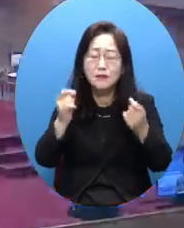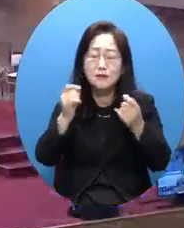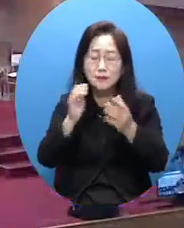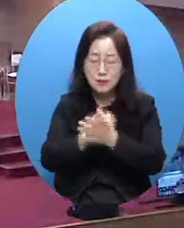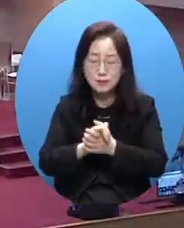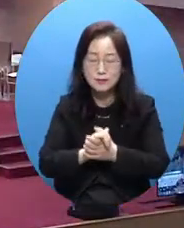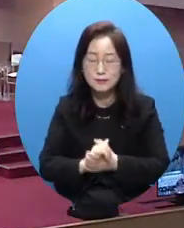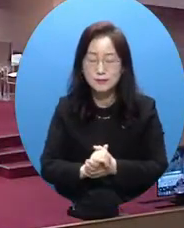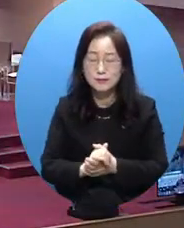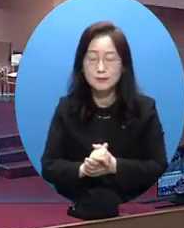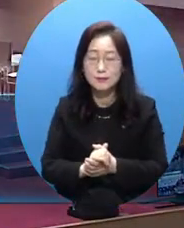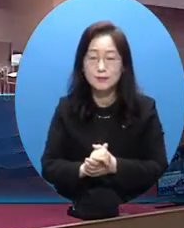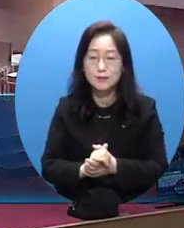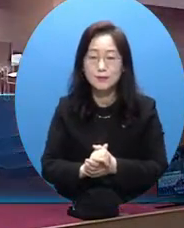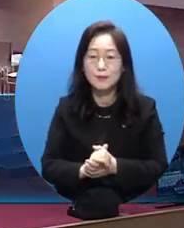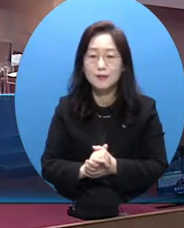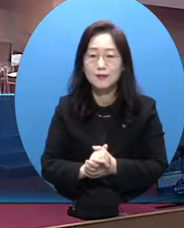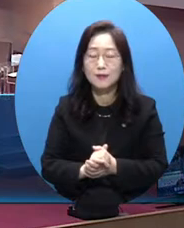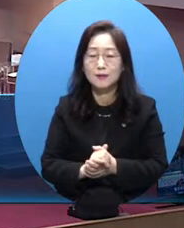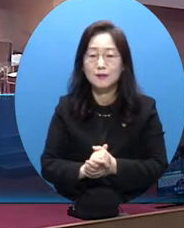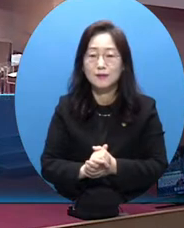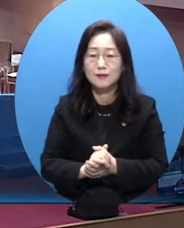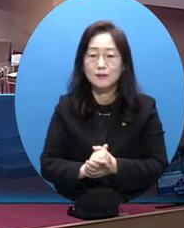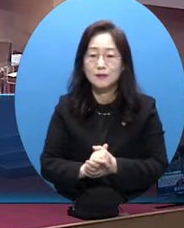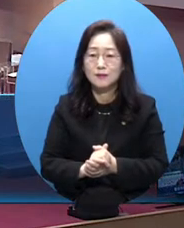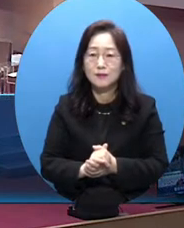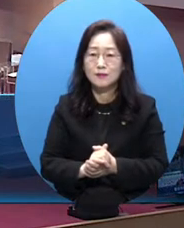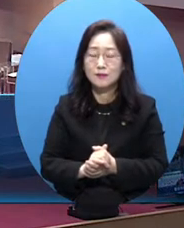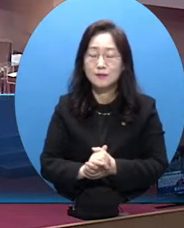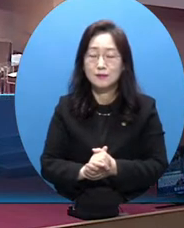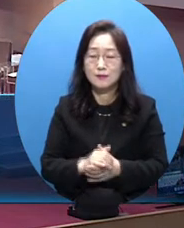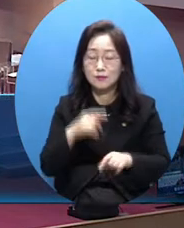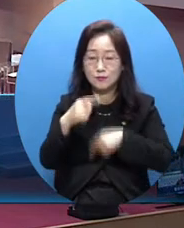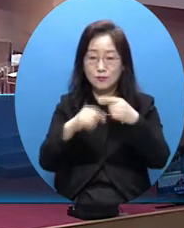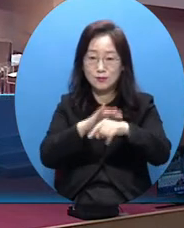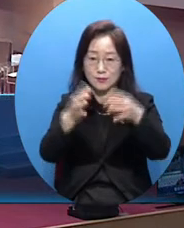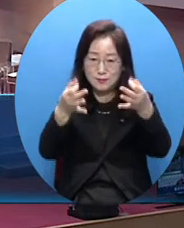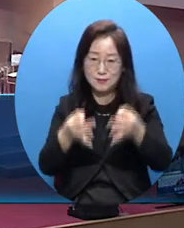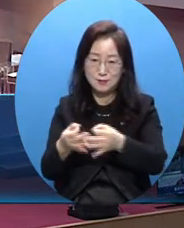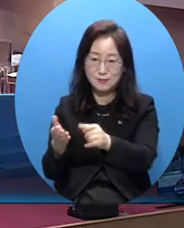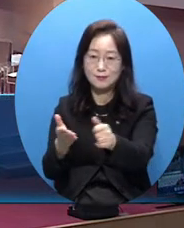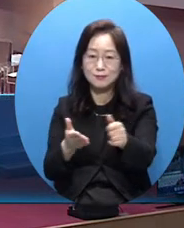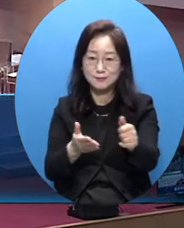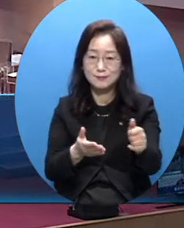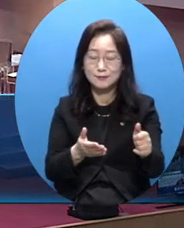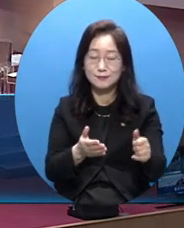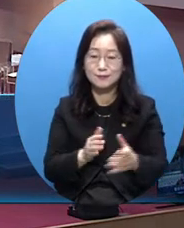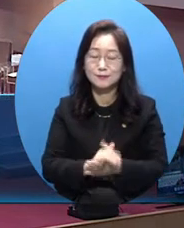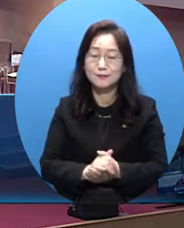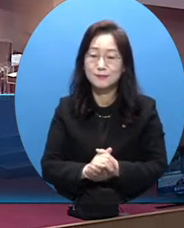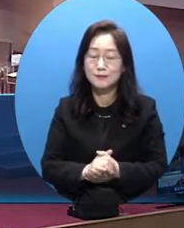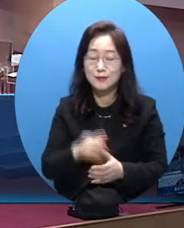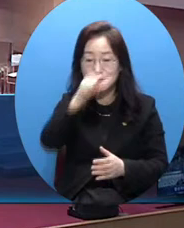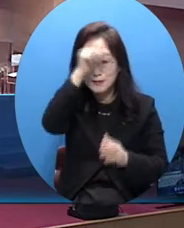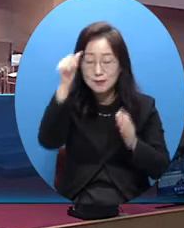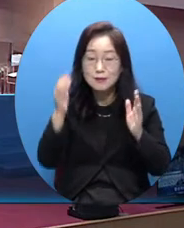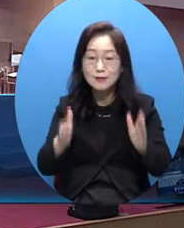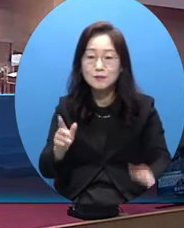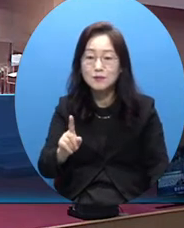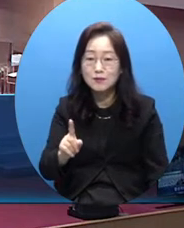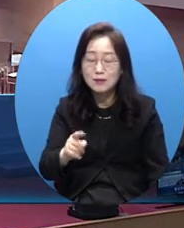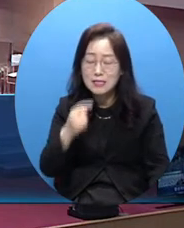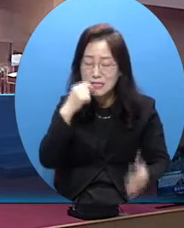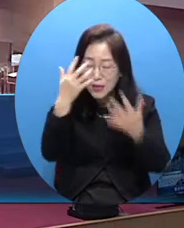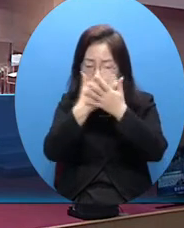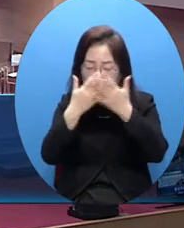hearts starting today and move forward with faith and in Jesus name we pray amen please close your eyes momentarily and listen to this prayer